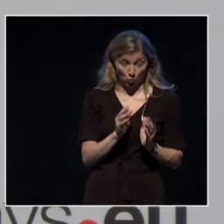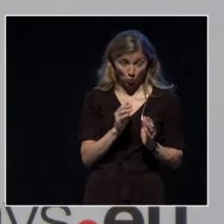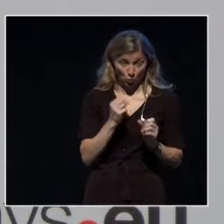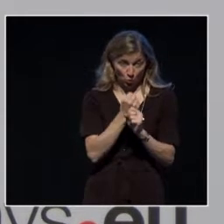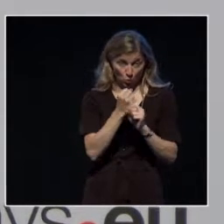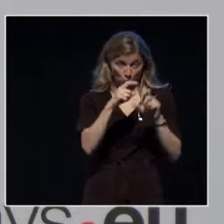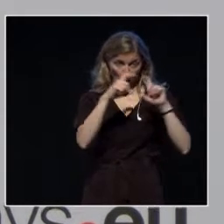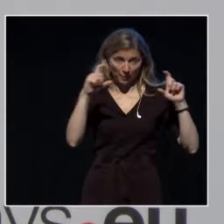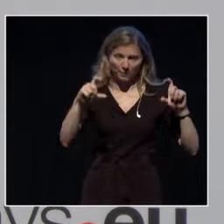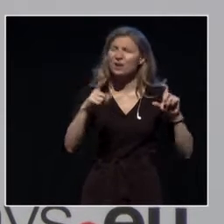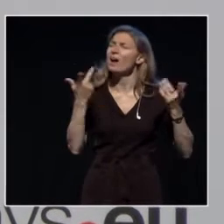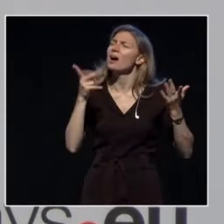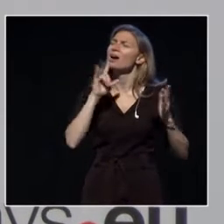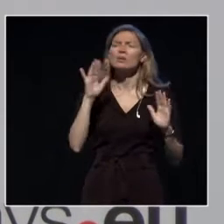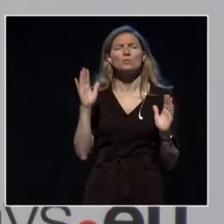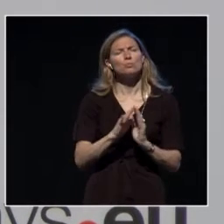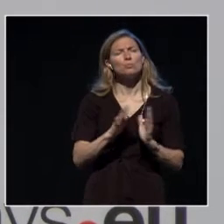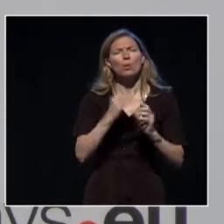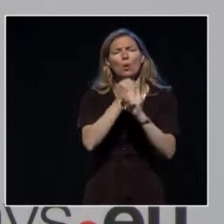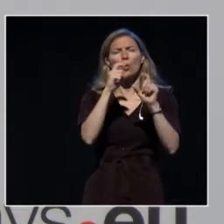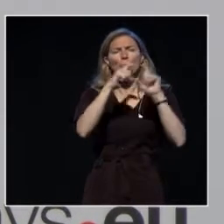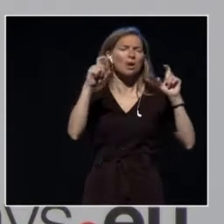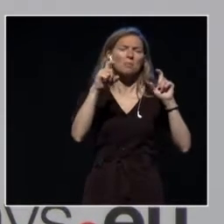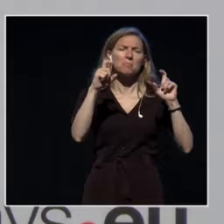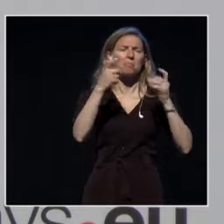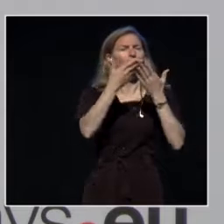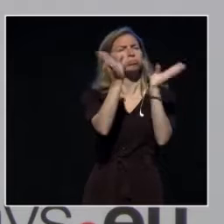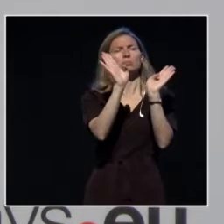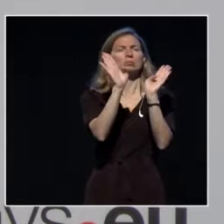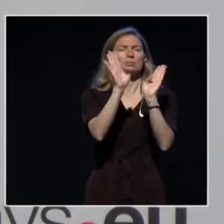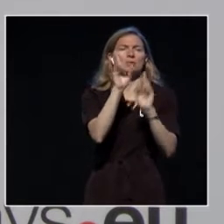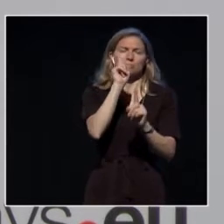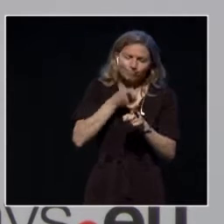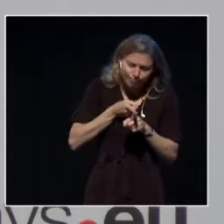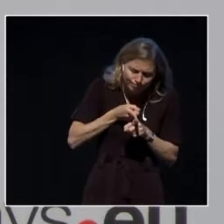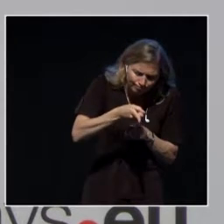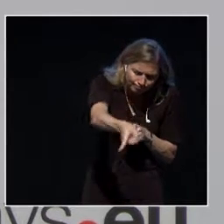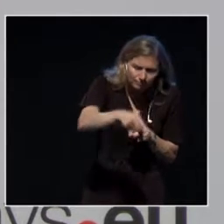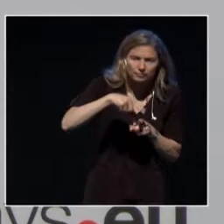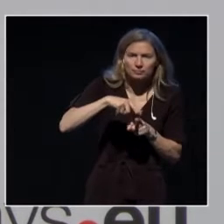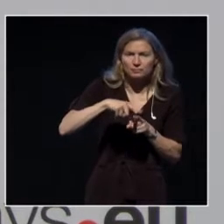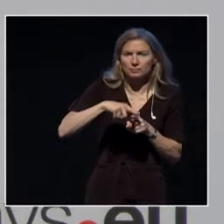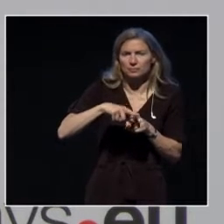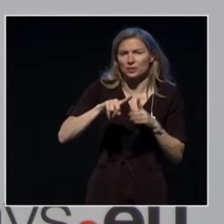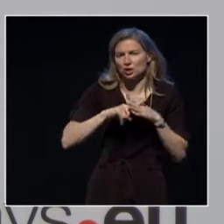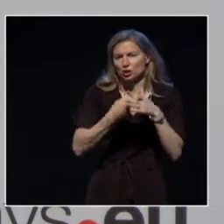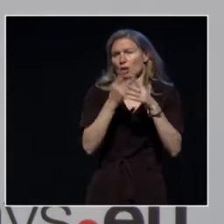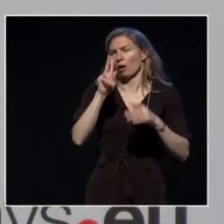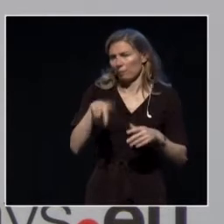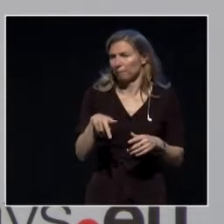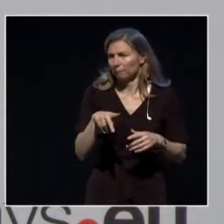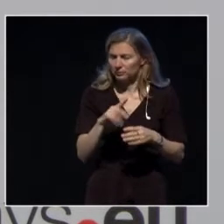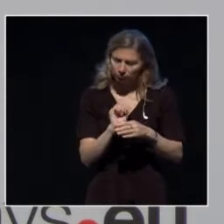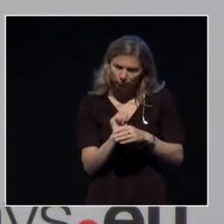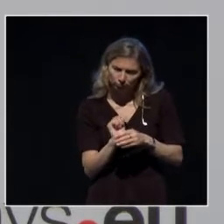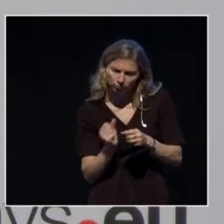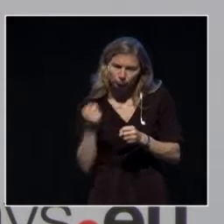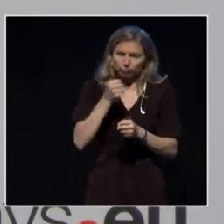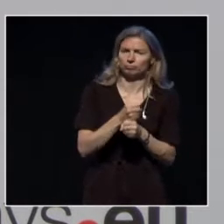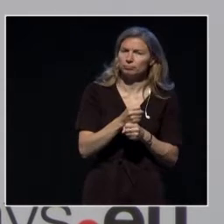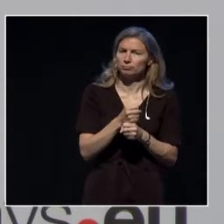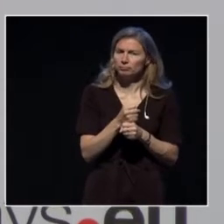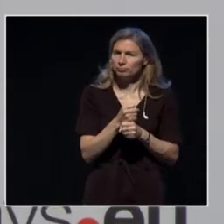small company that I think is very important, and that is startup companies. You mention them in the same context